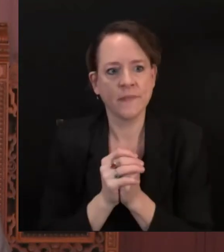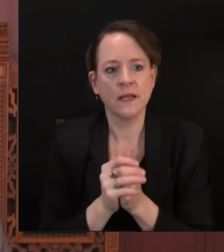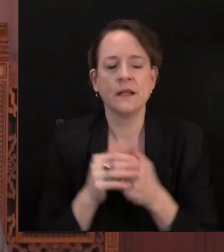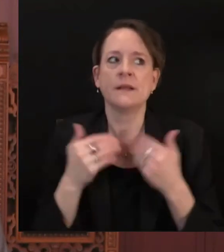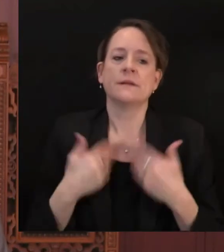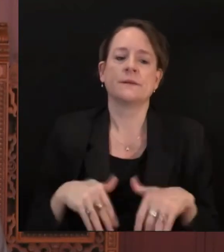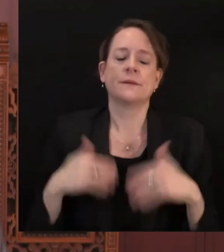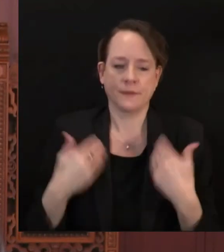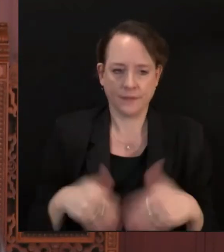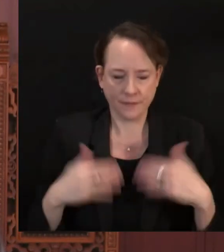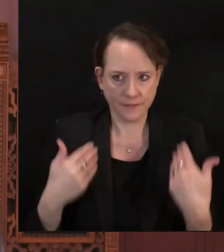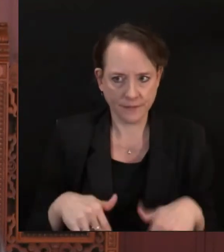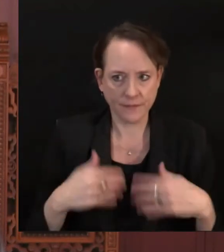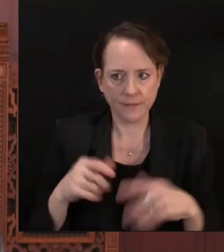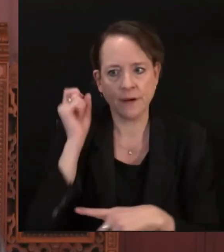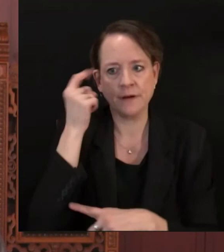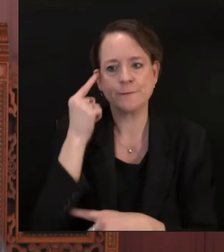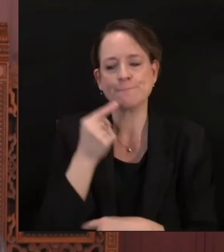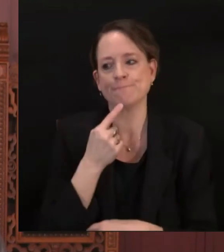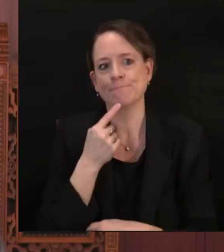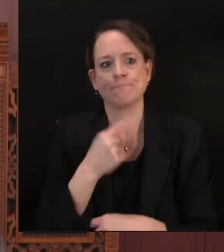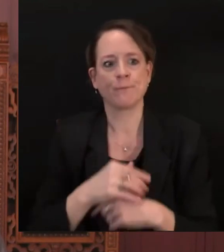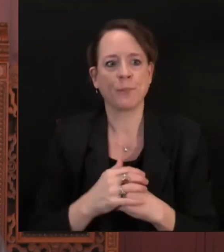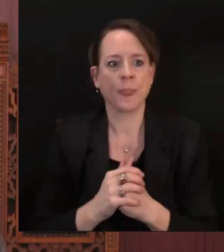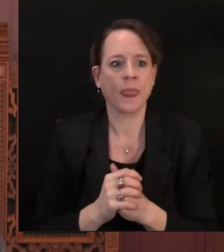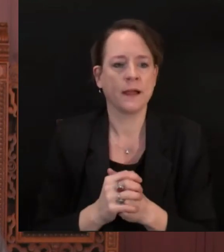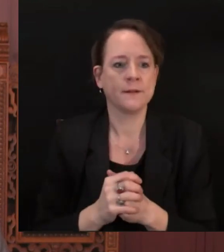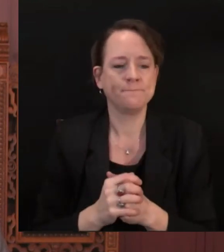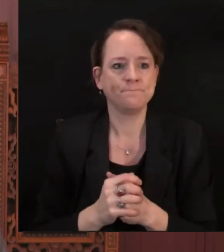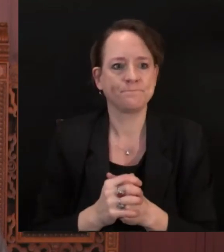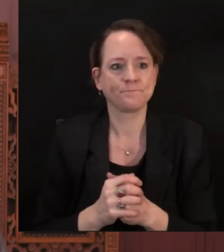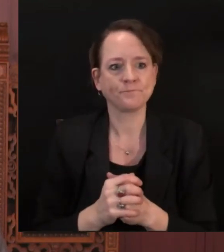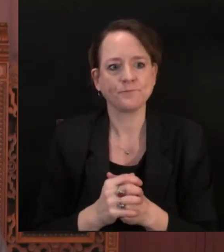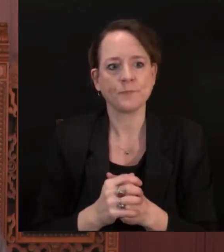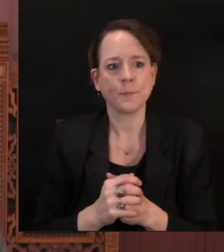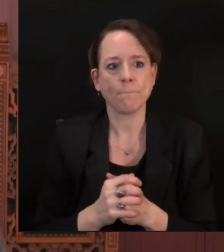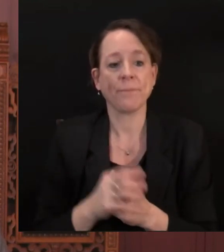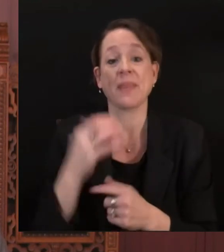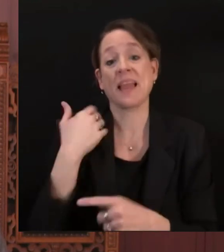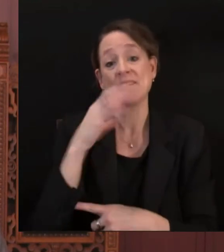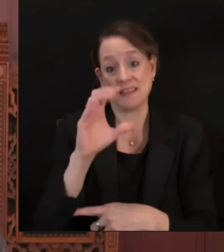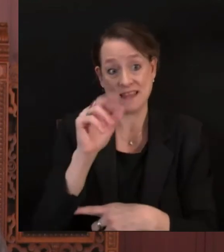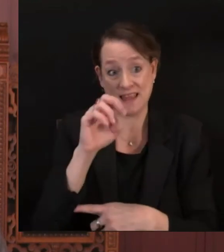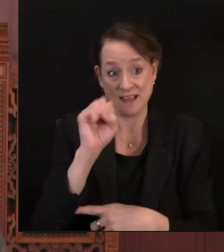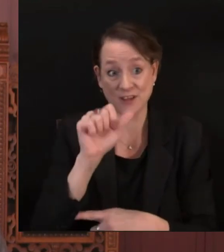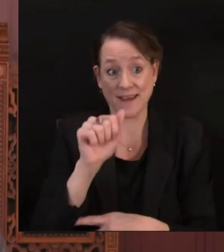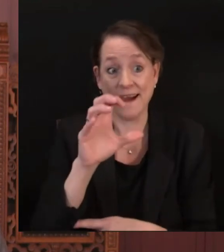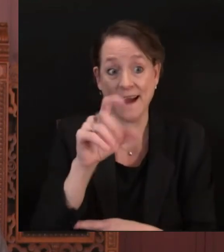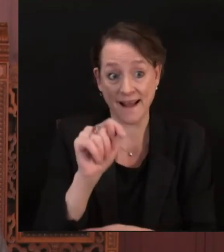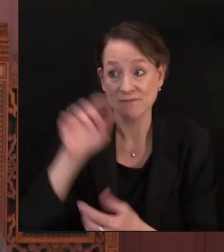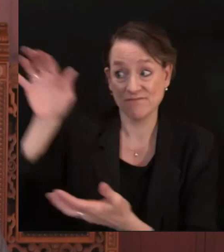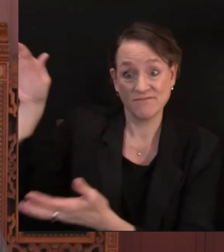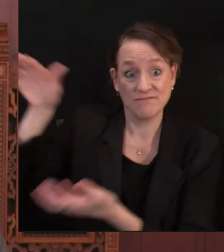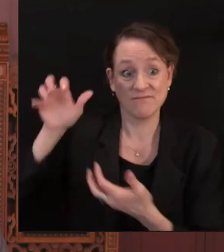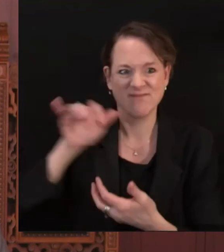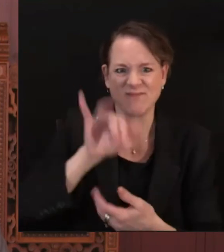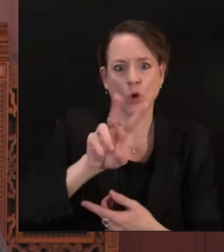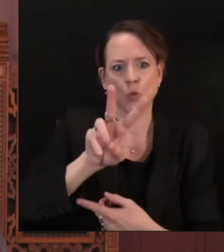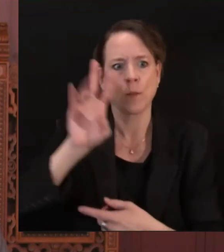$2 billion of CARES money that has been allocated, and almost all